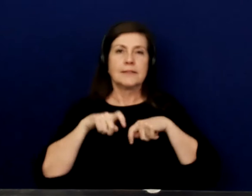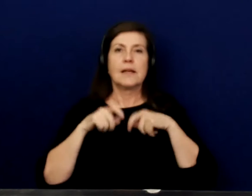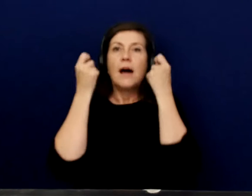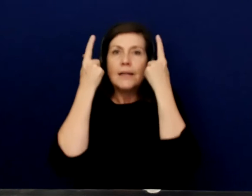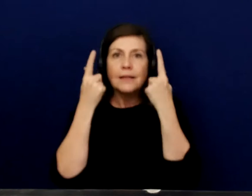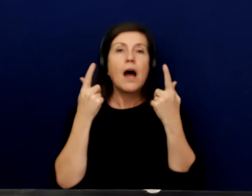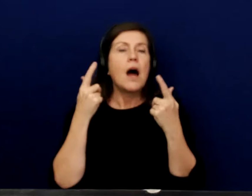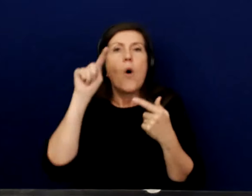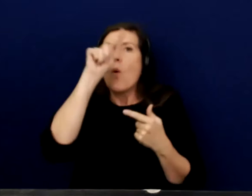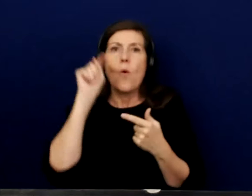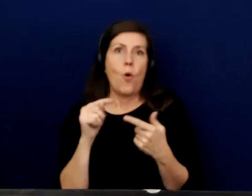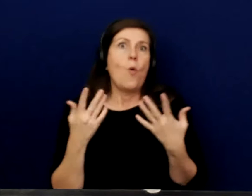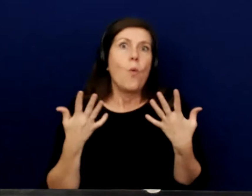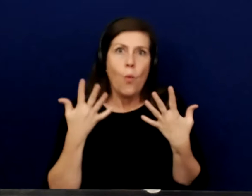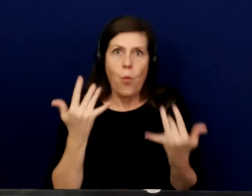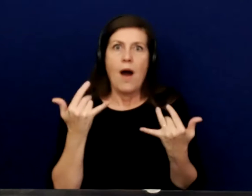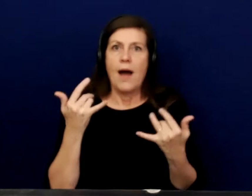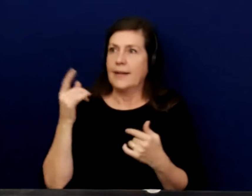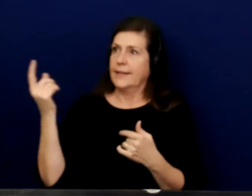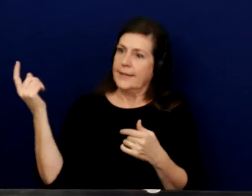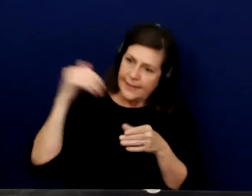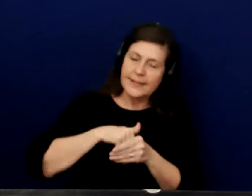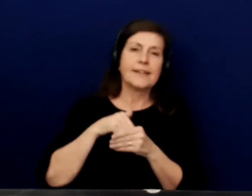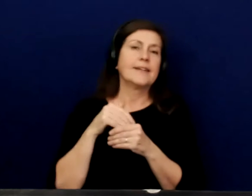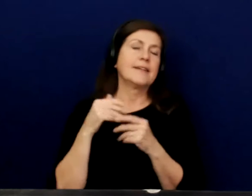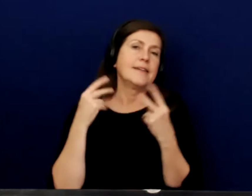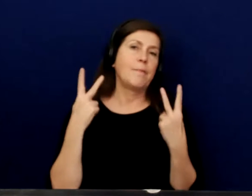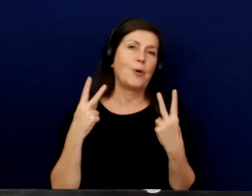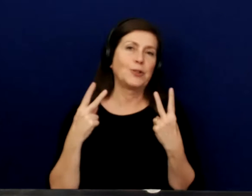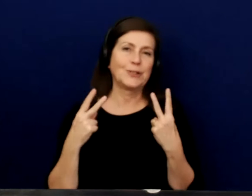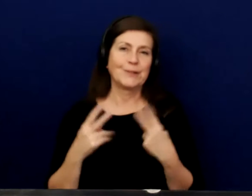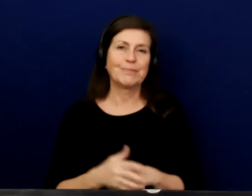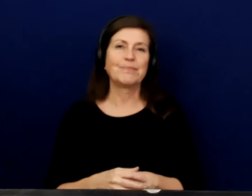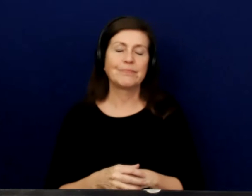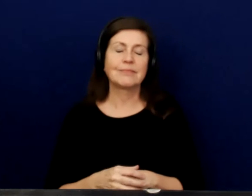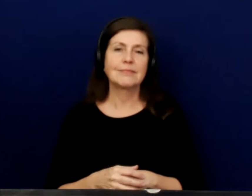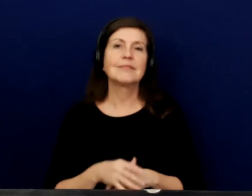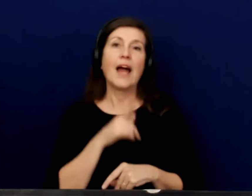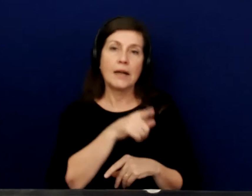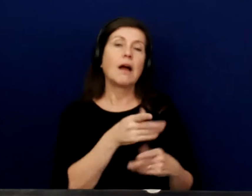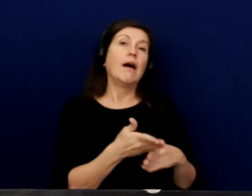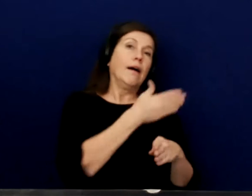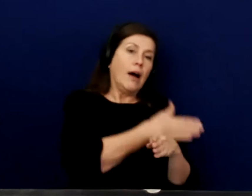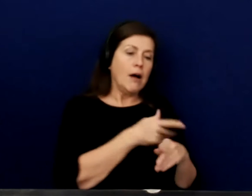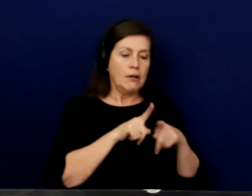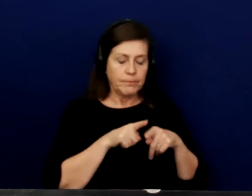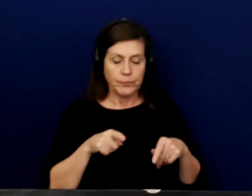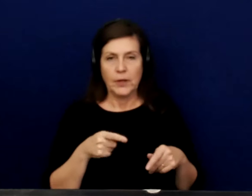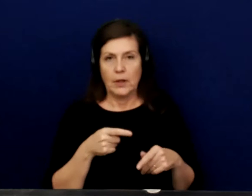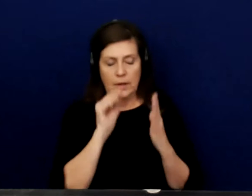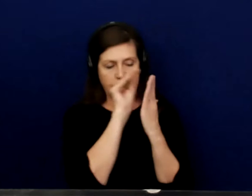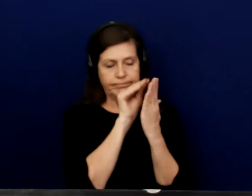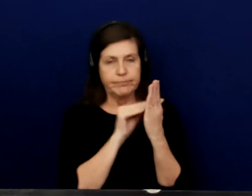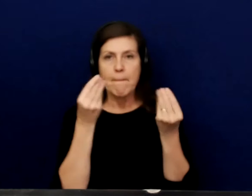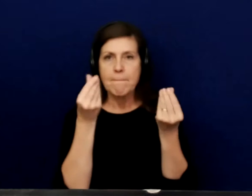involvement really important, and really to put that into a budget or a frame where